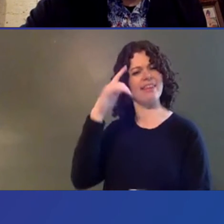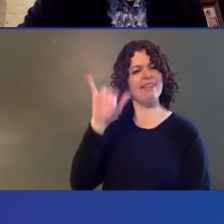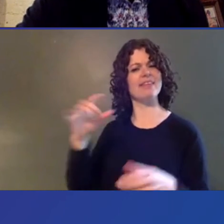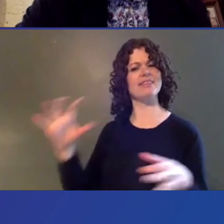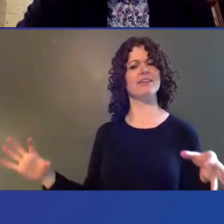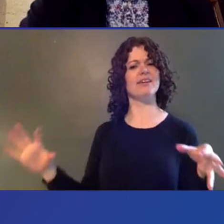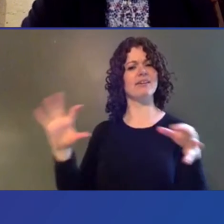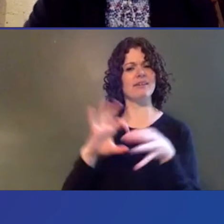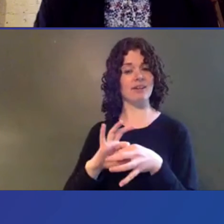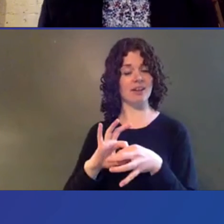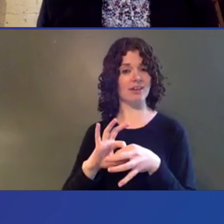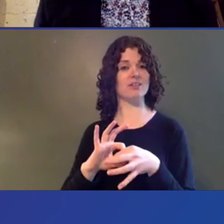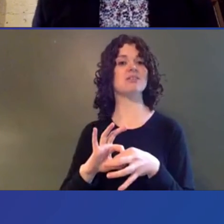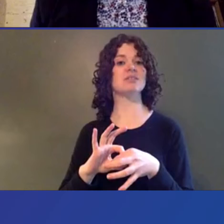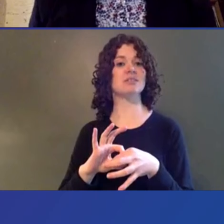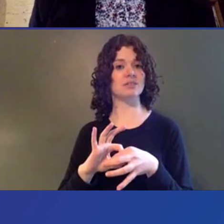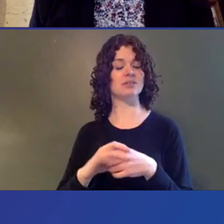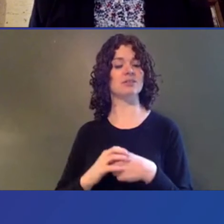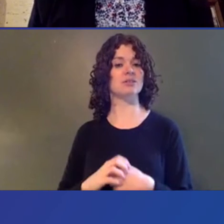everything is